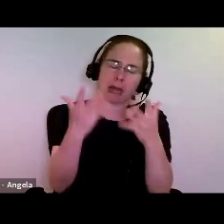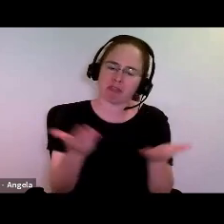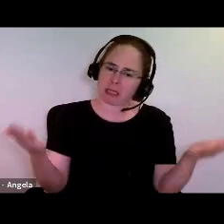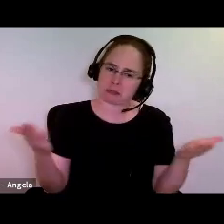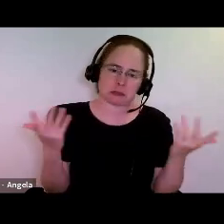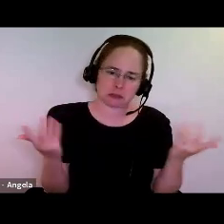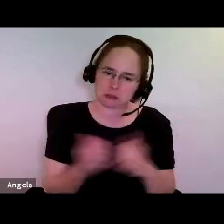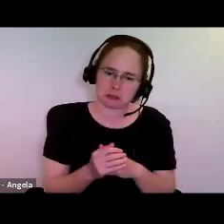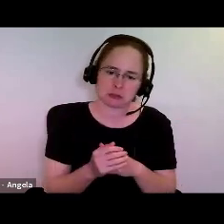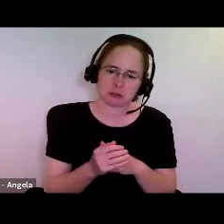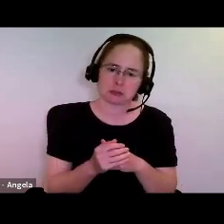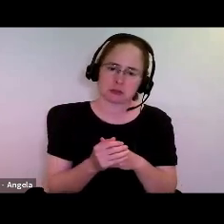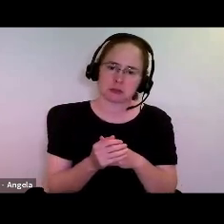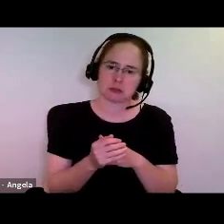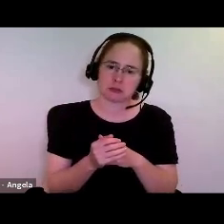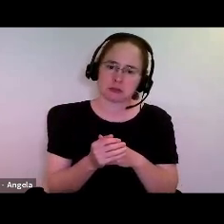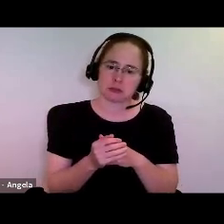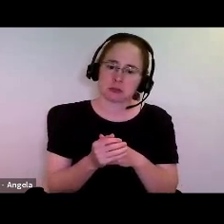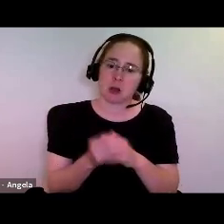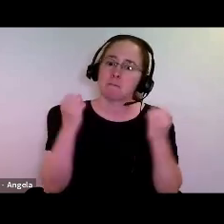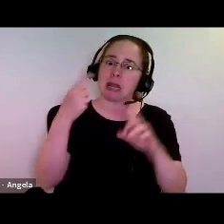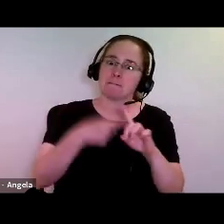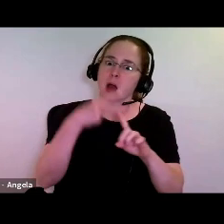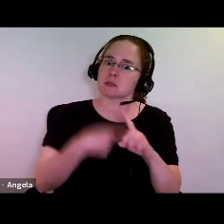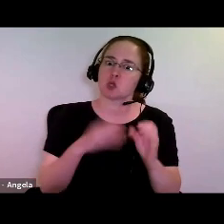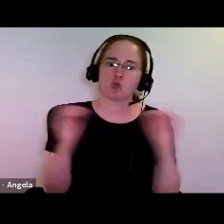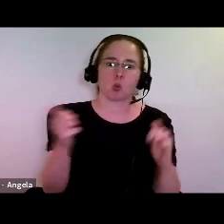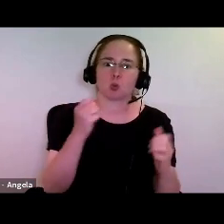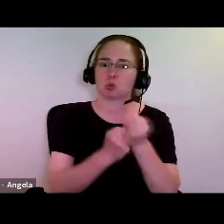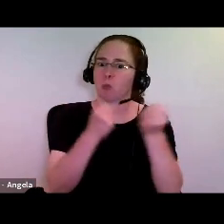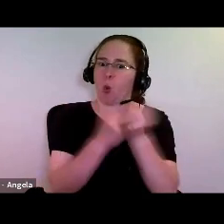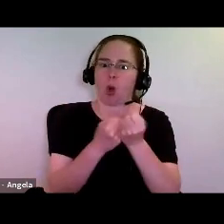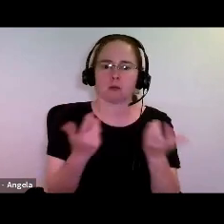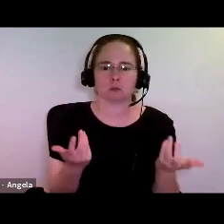things. Months without support and